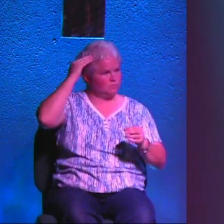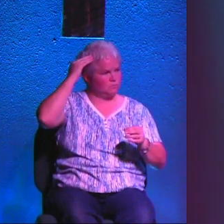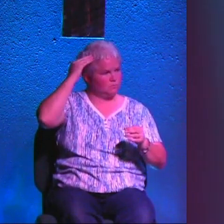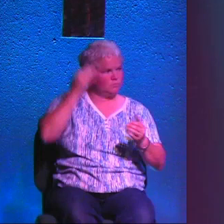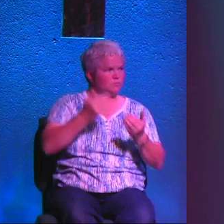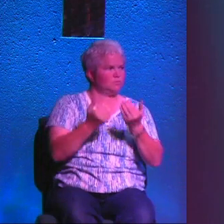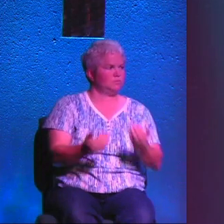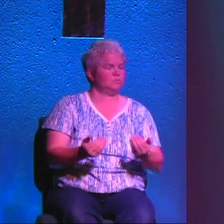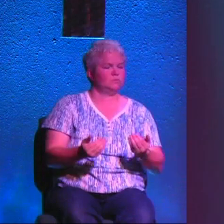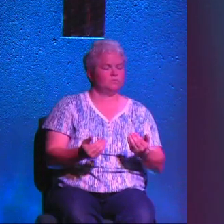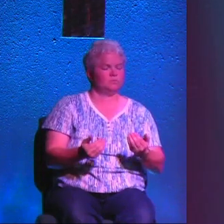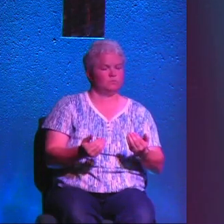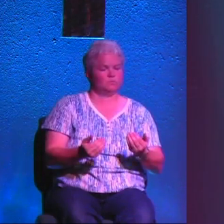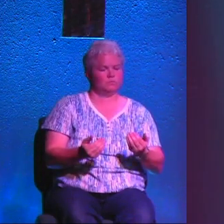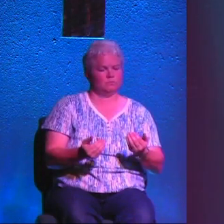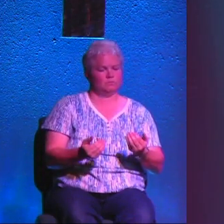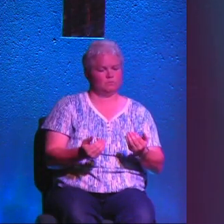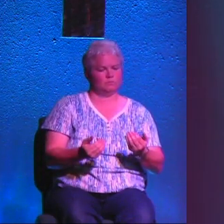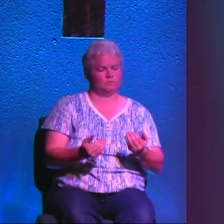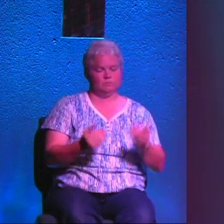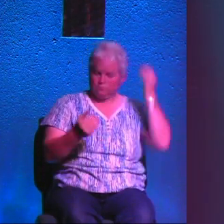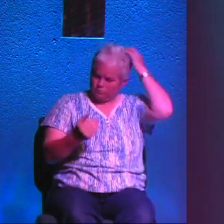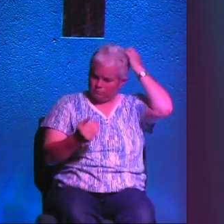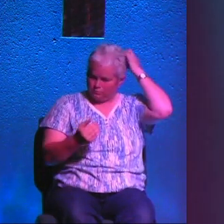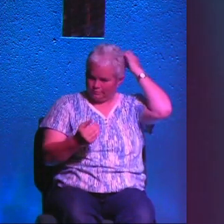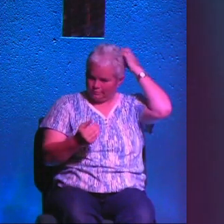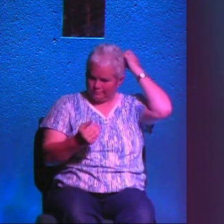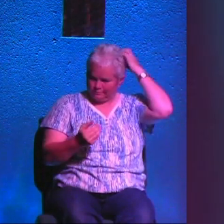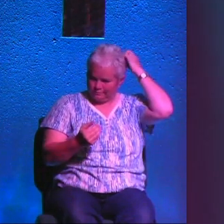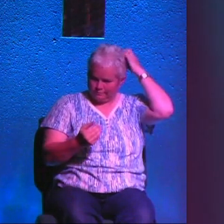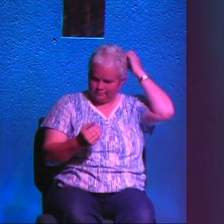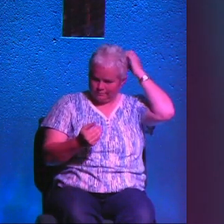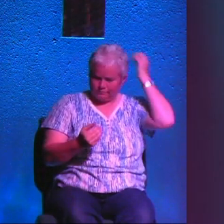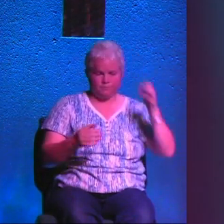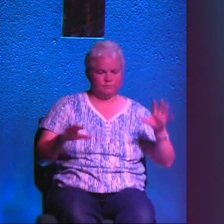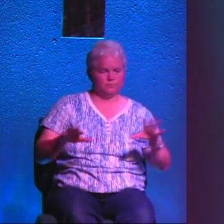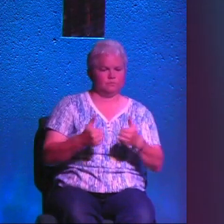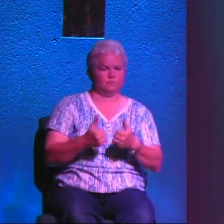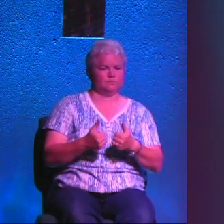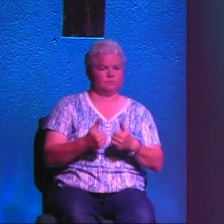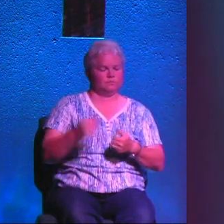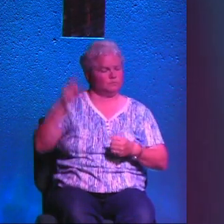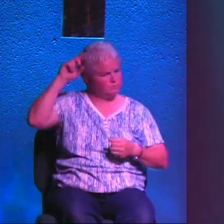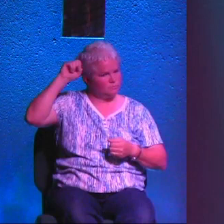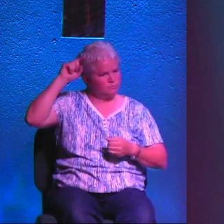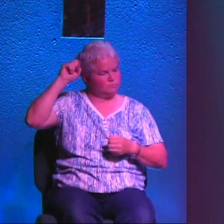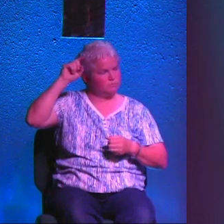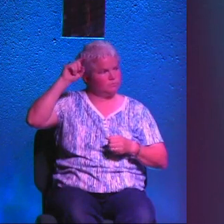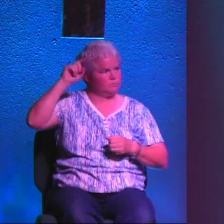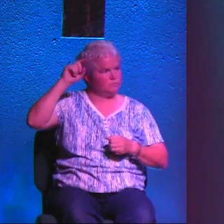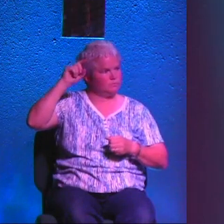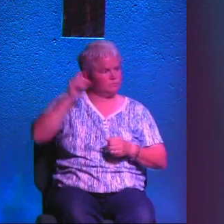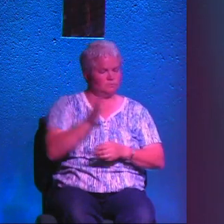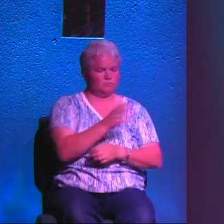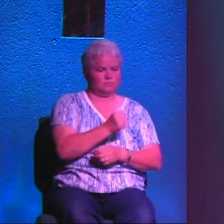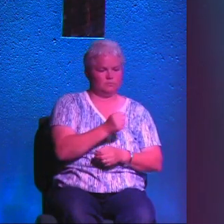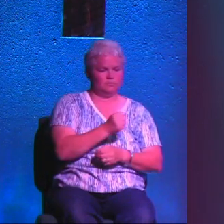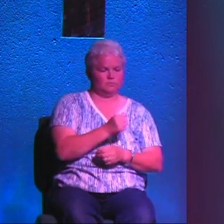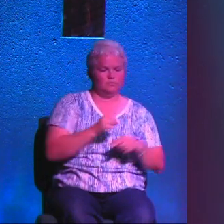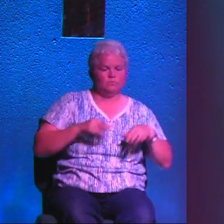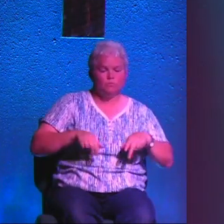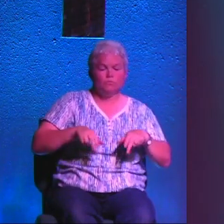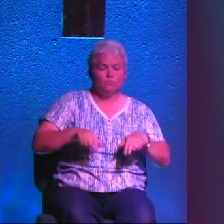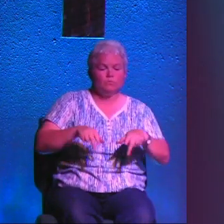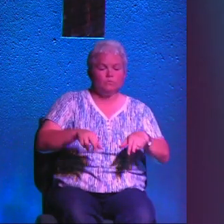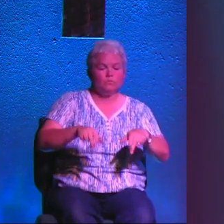awareness of how to address these issues. So it's challenging to understand or to take that step